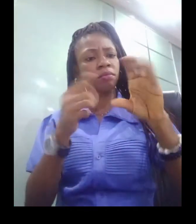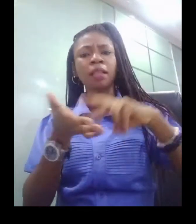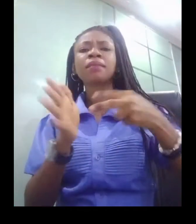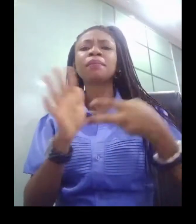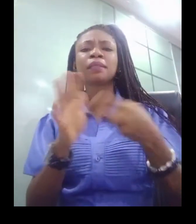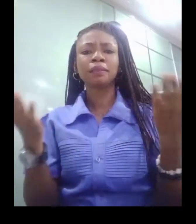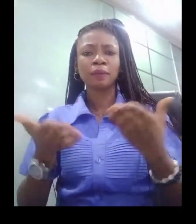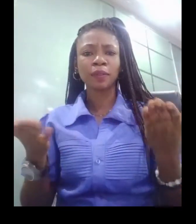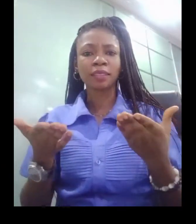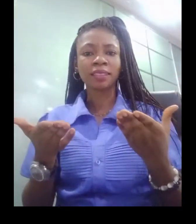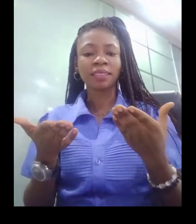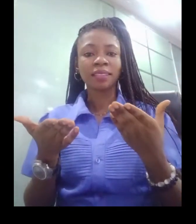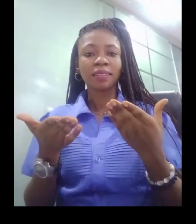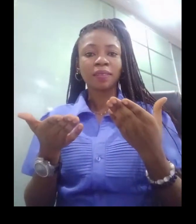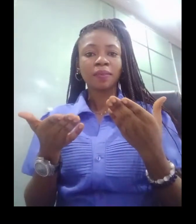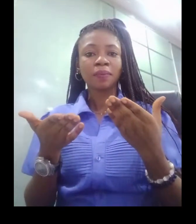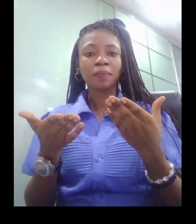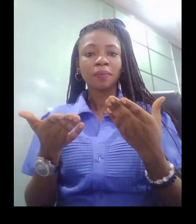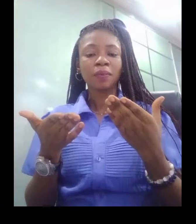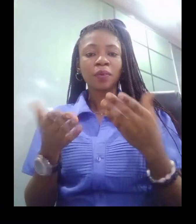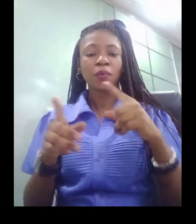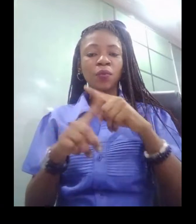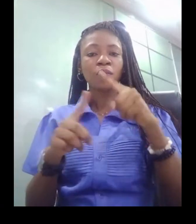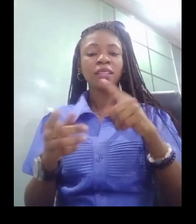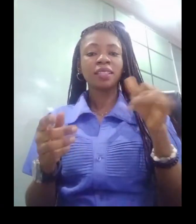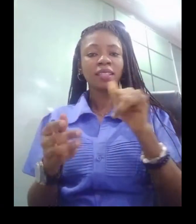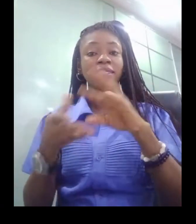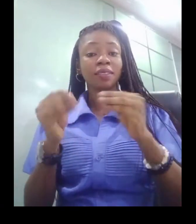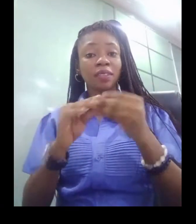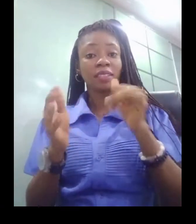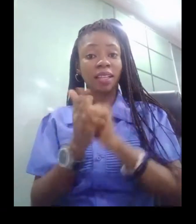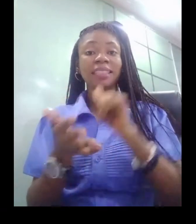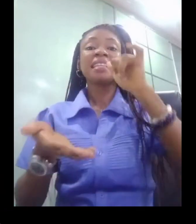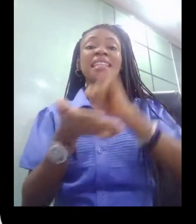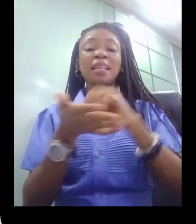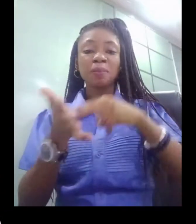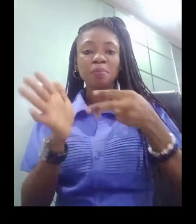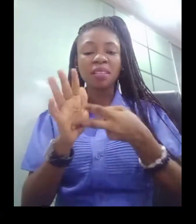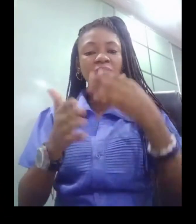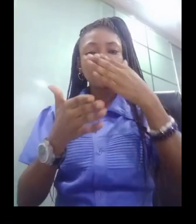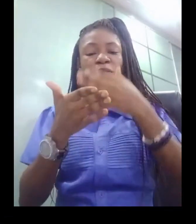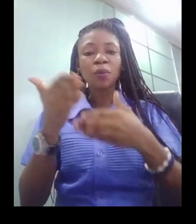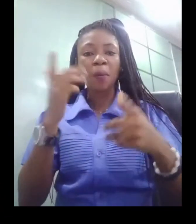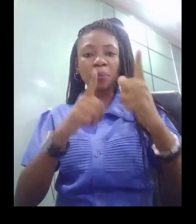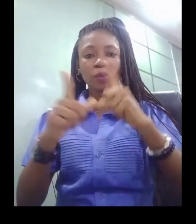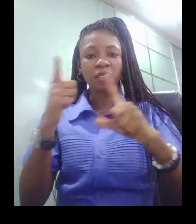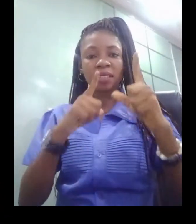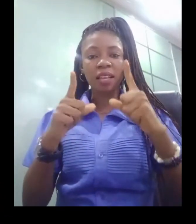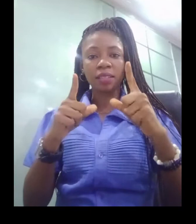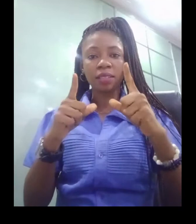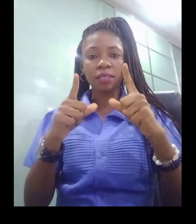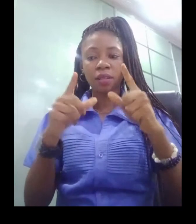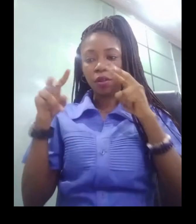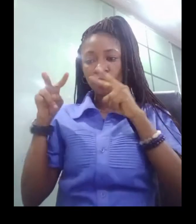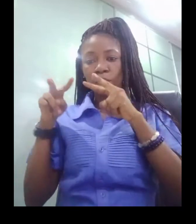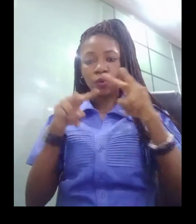All right, when they say that some signs are iconic, it means that some signs resemble what they